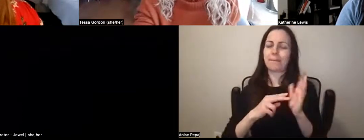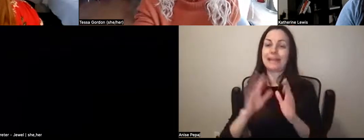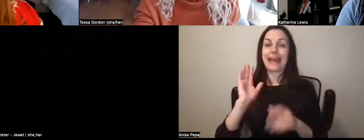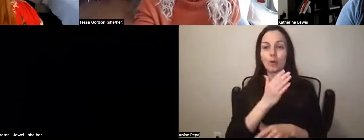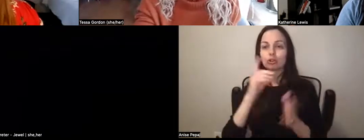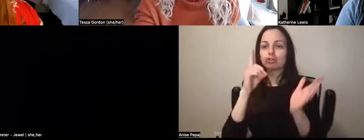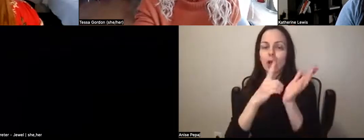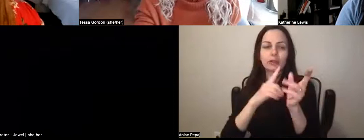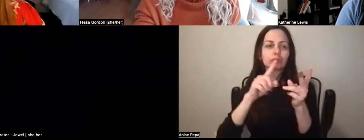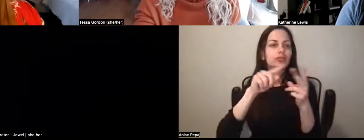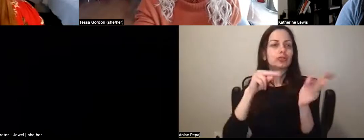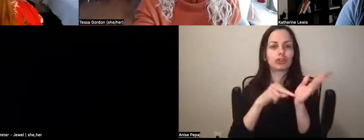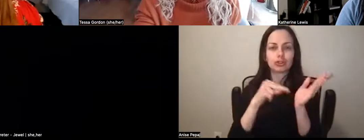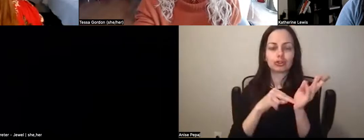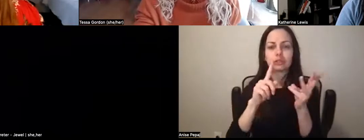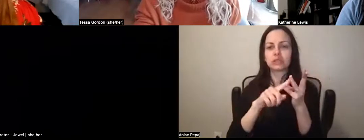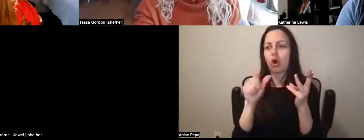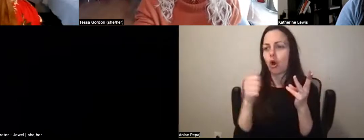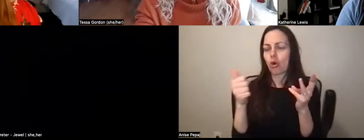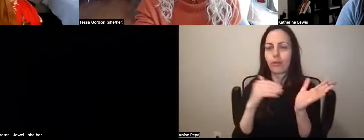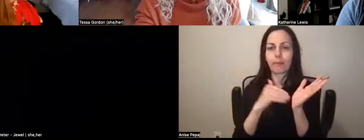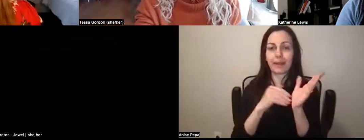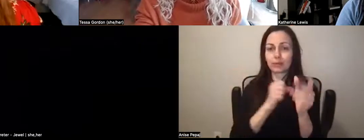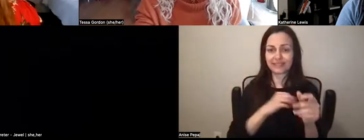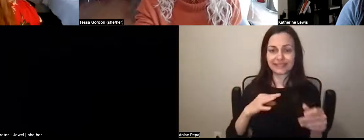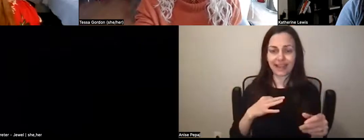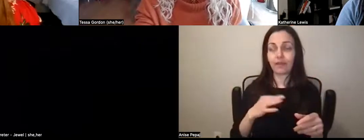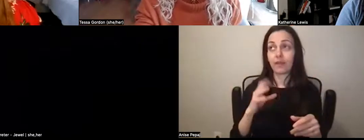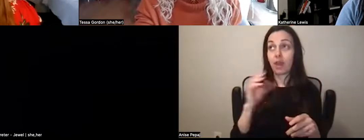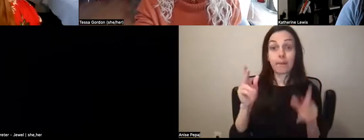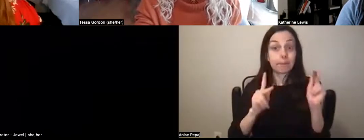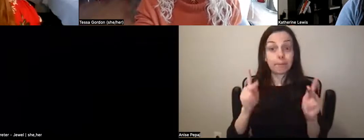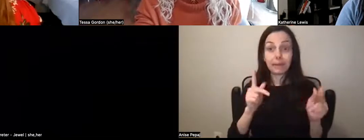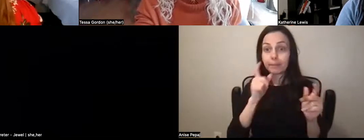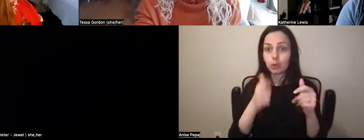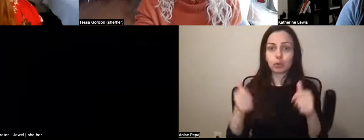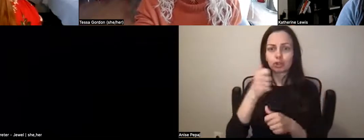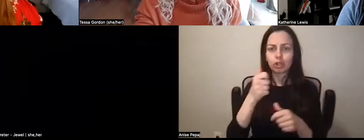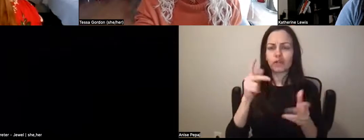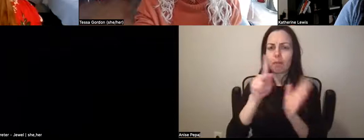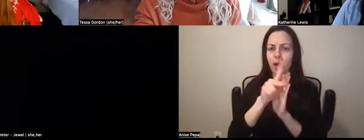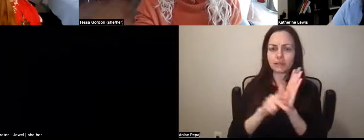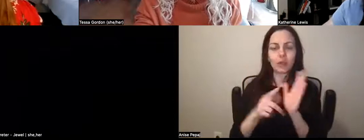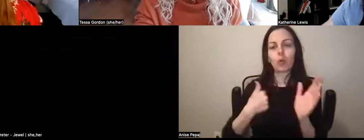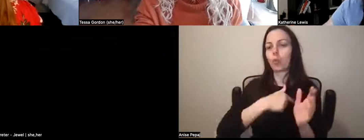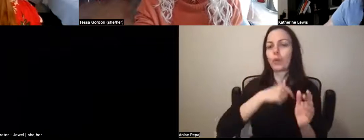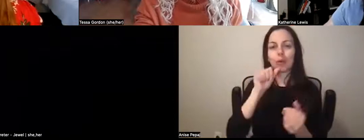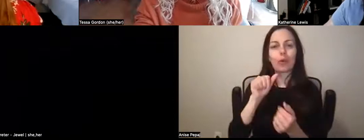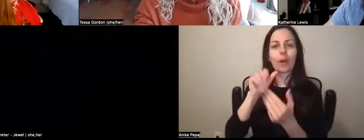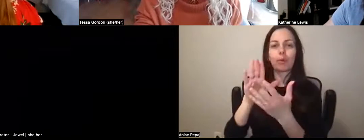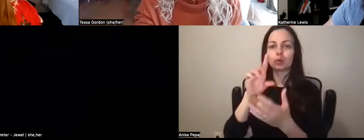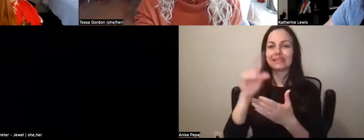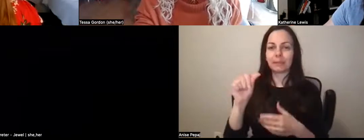and our nurses and our other medical staff, and even, you know, people who are in charge of policy, we don't approach our disabilities as